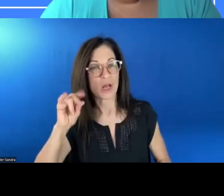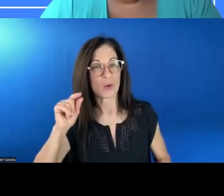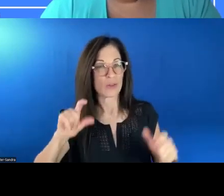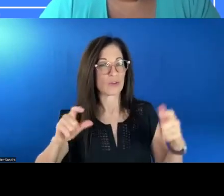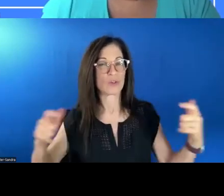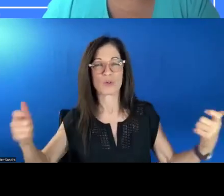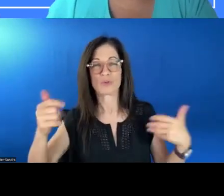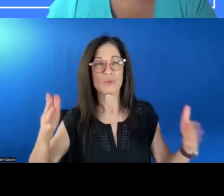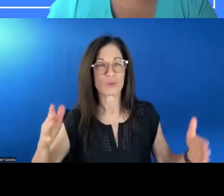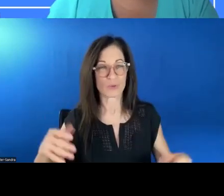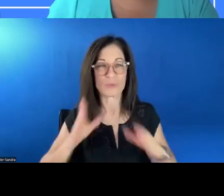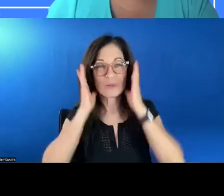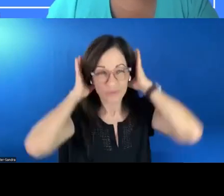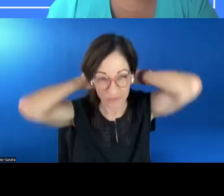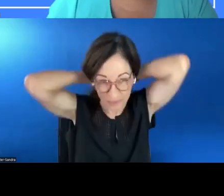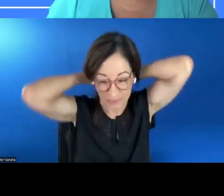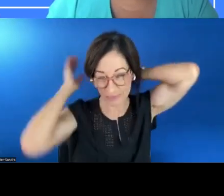room.